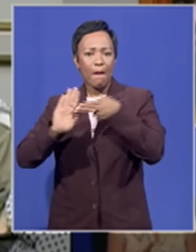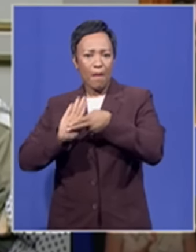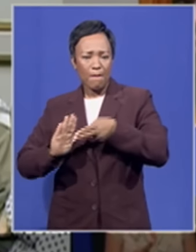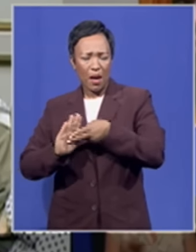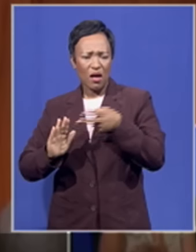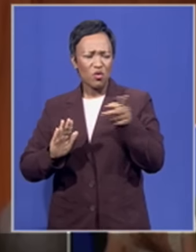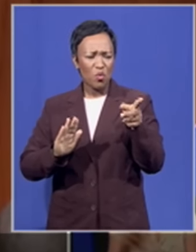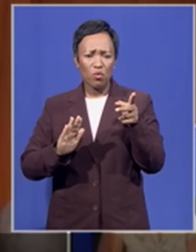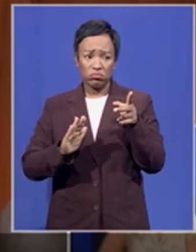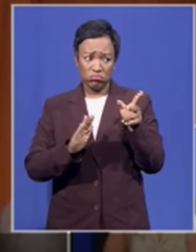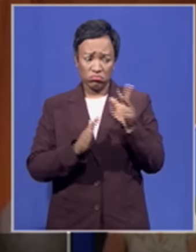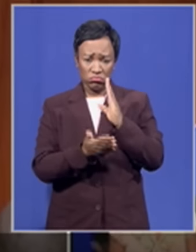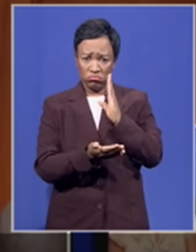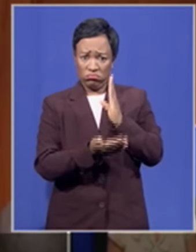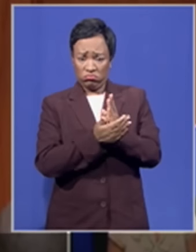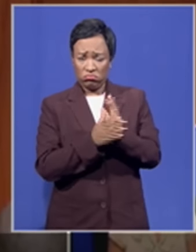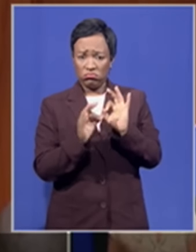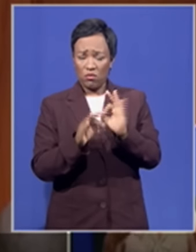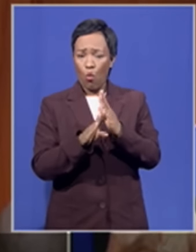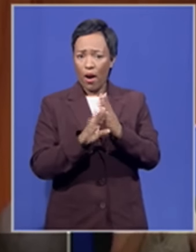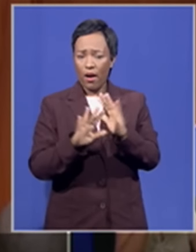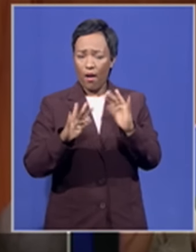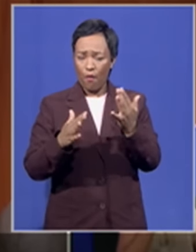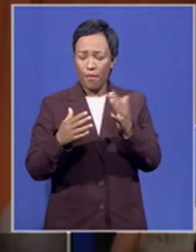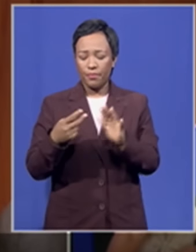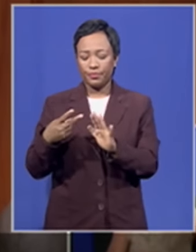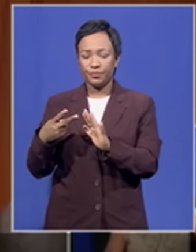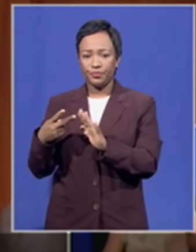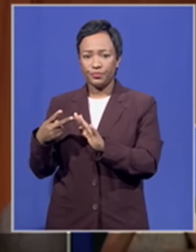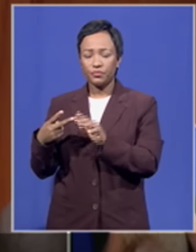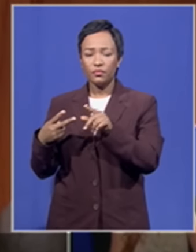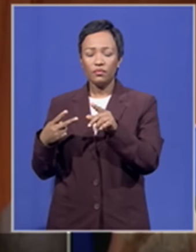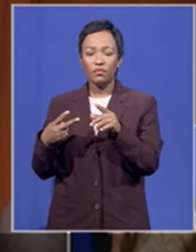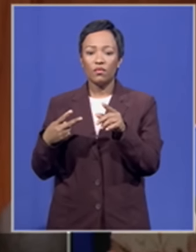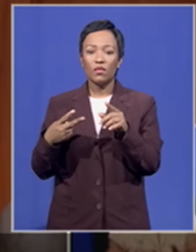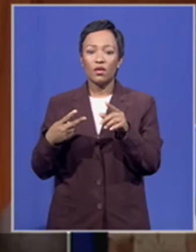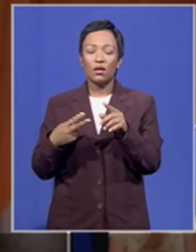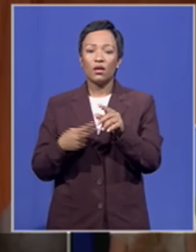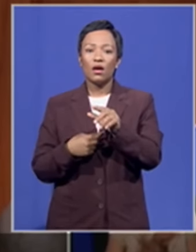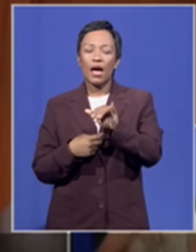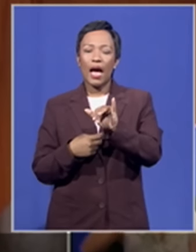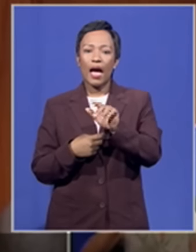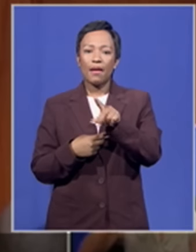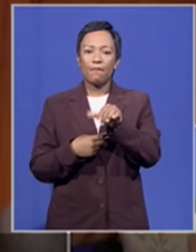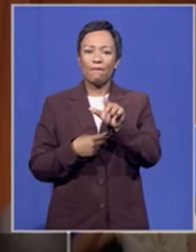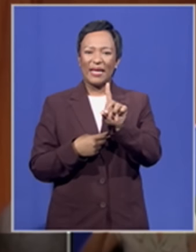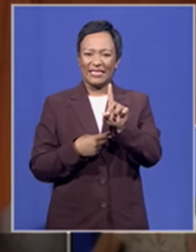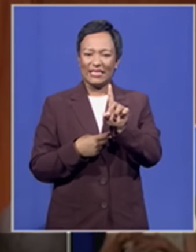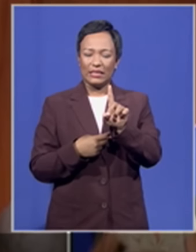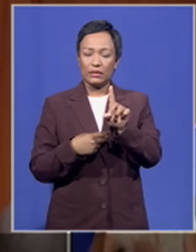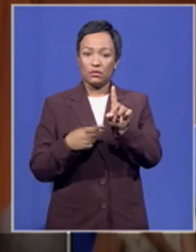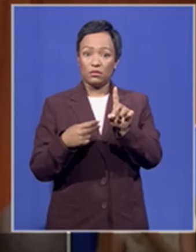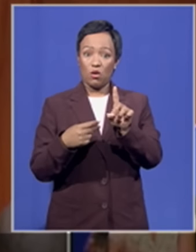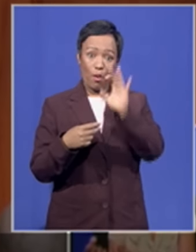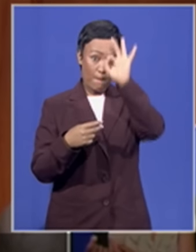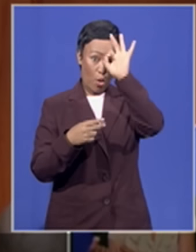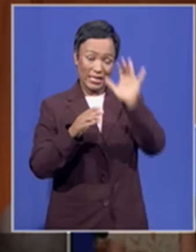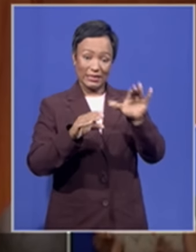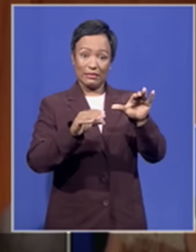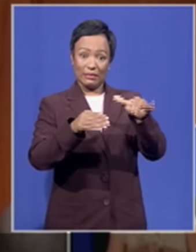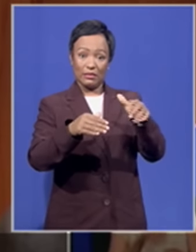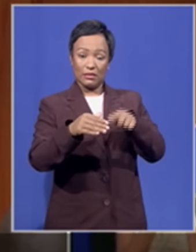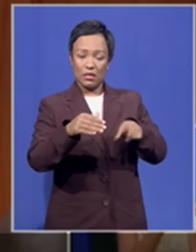are working? What practical steps are you going to take to ensure that IPID does its job and that ultimately, like you say,